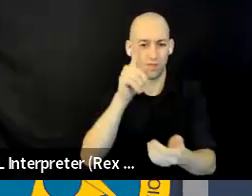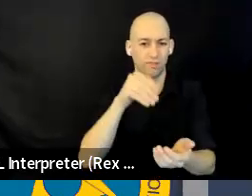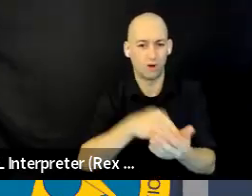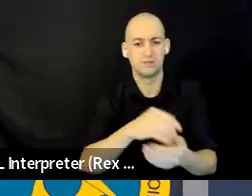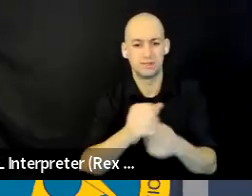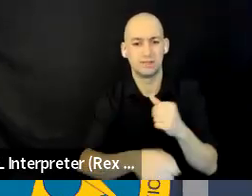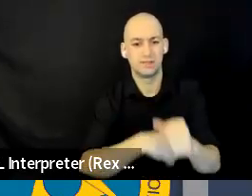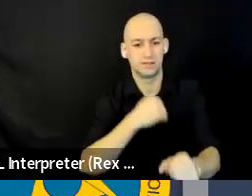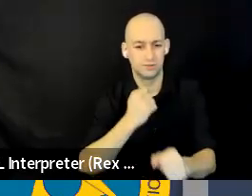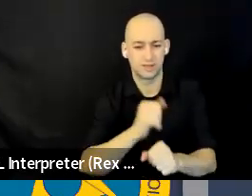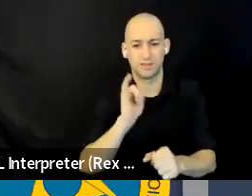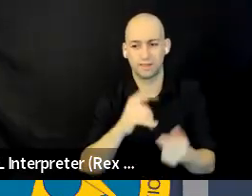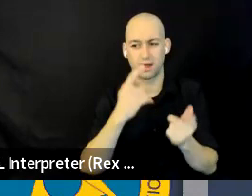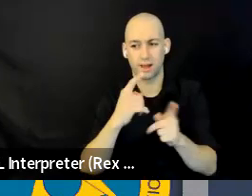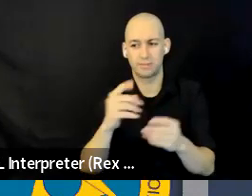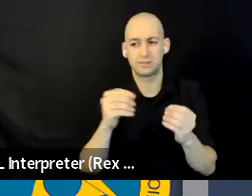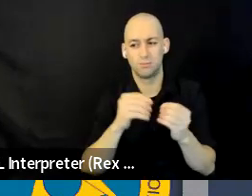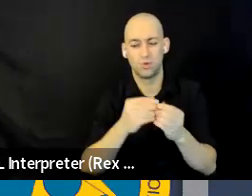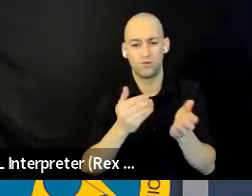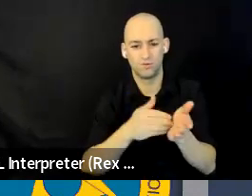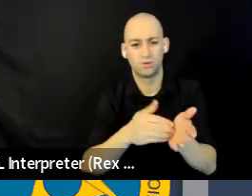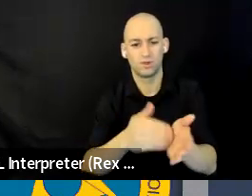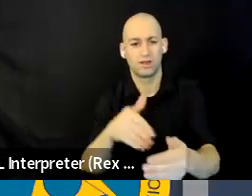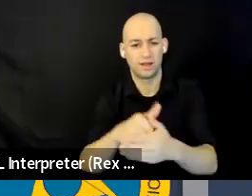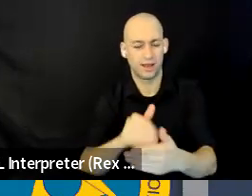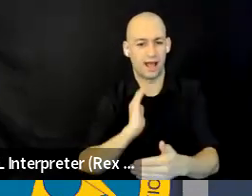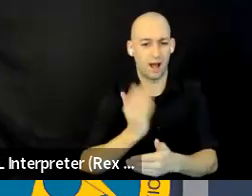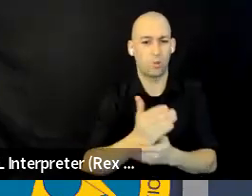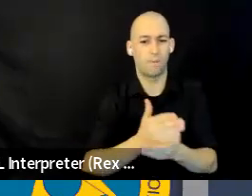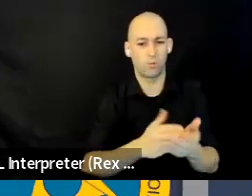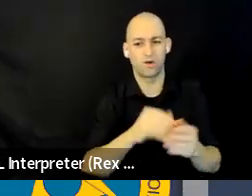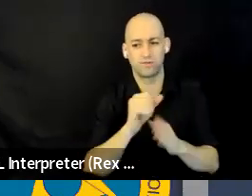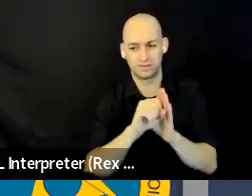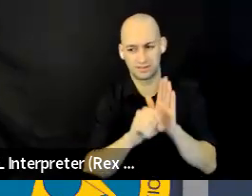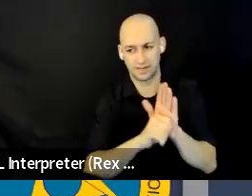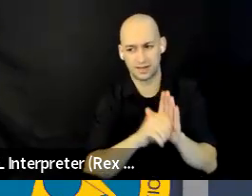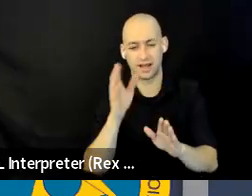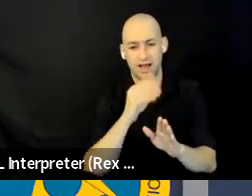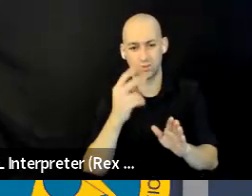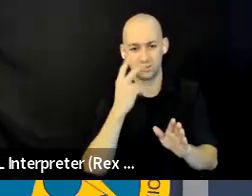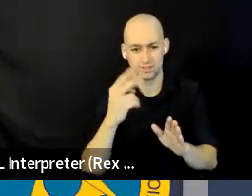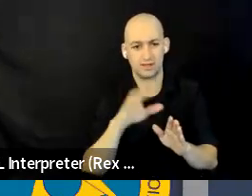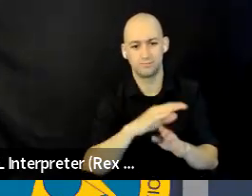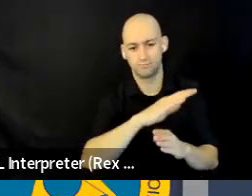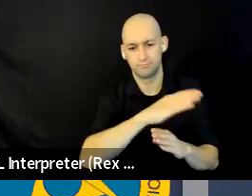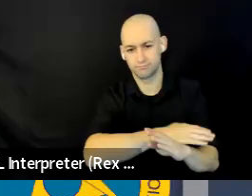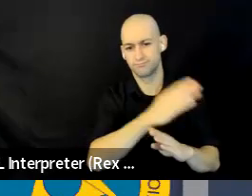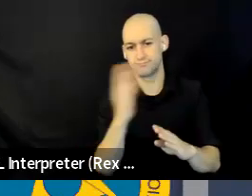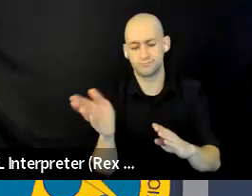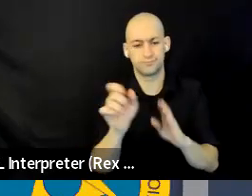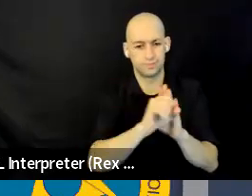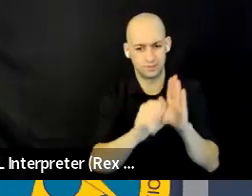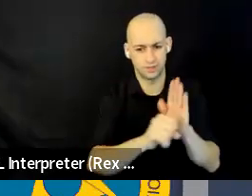years. They're happening more frequently in our part of the state. I'm sure we're seeing that throughout the state. So a program like this is